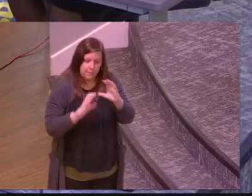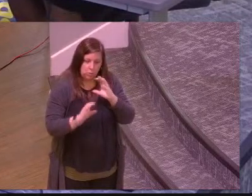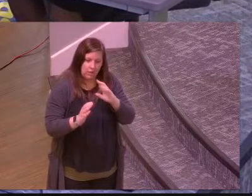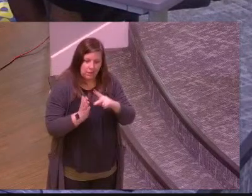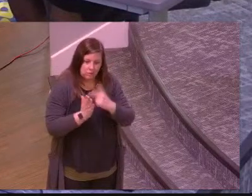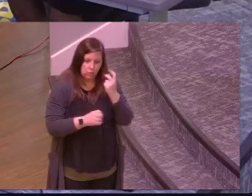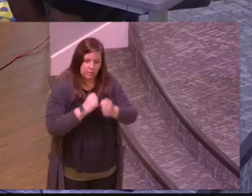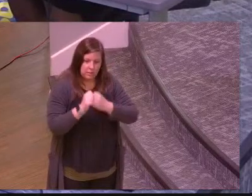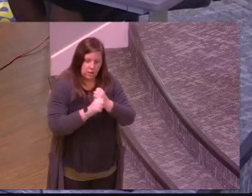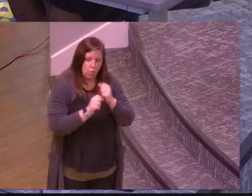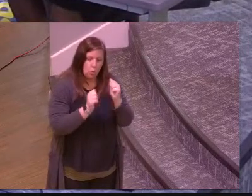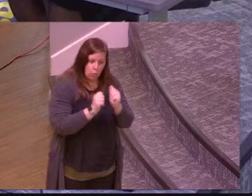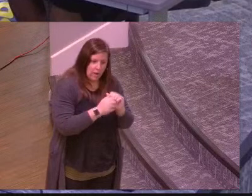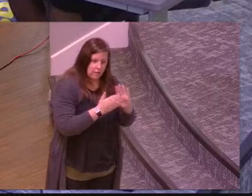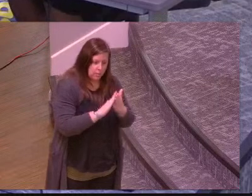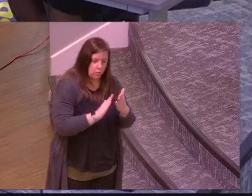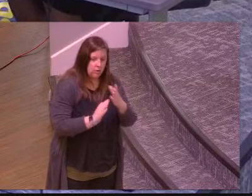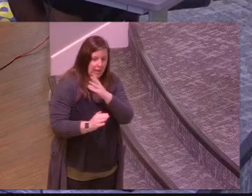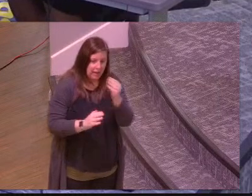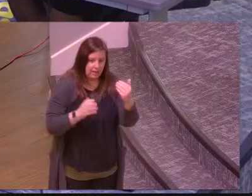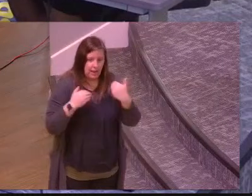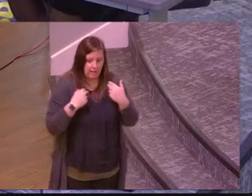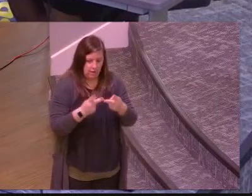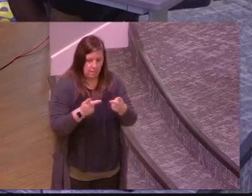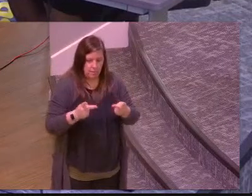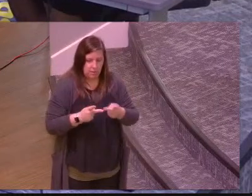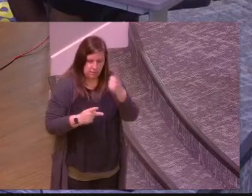our governance teams.